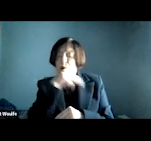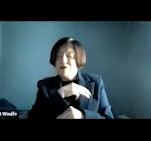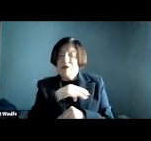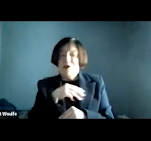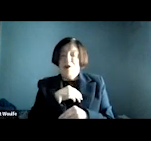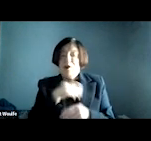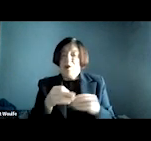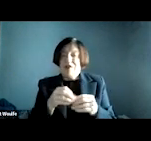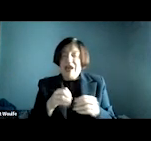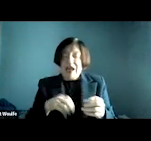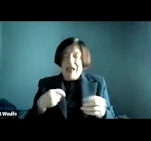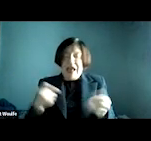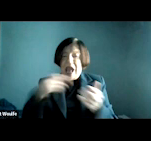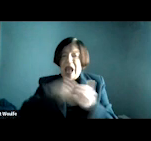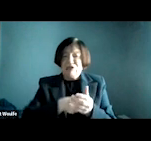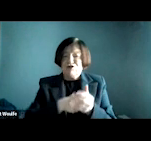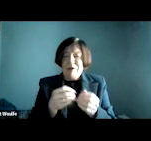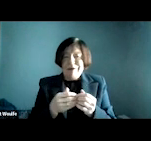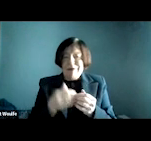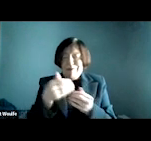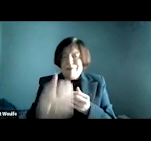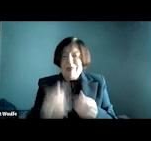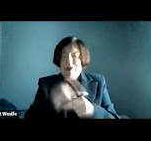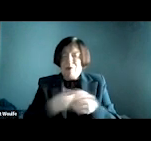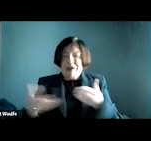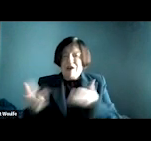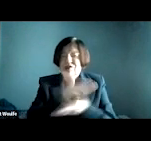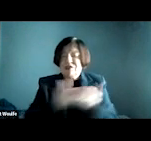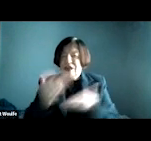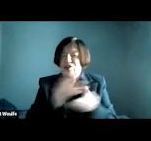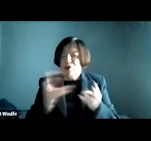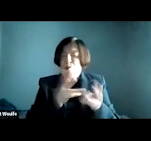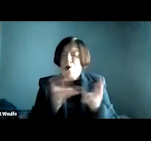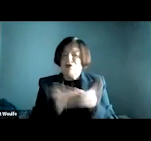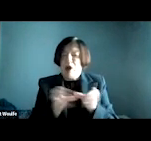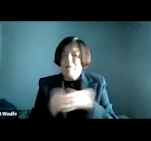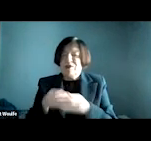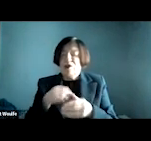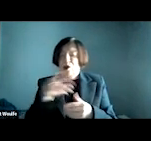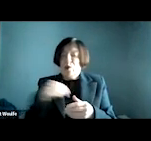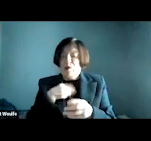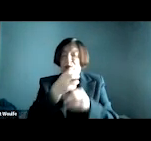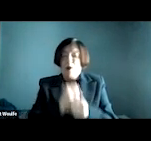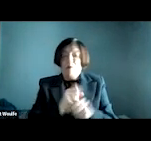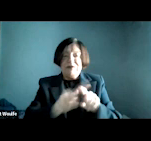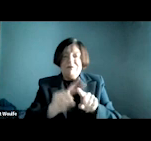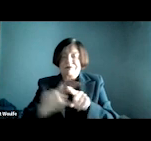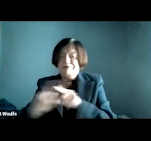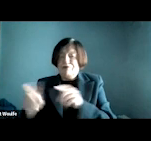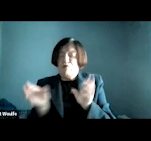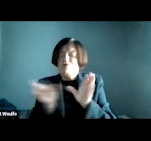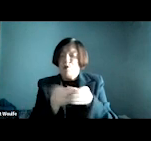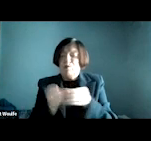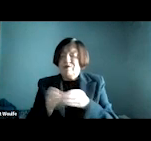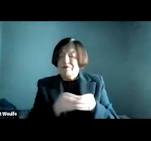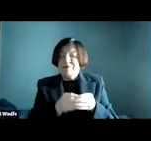going the extra mile in many ways. There'll be consultation workshops that we will be holding with various groups.